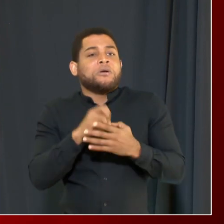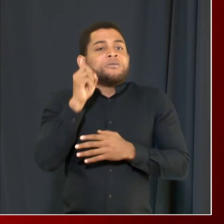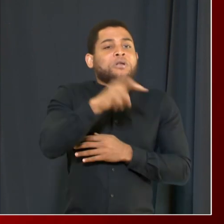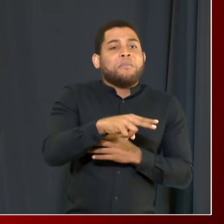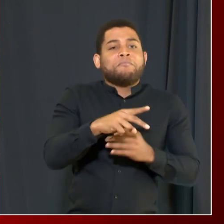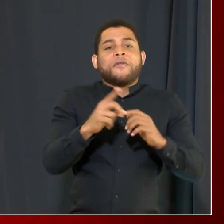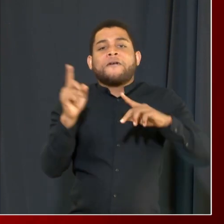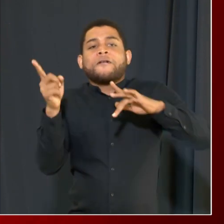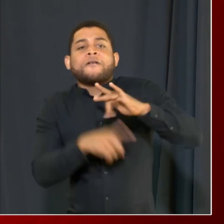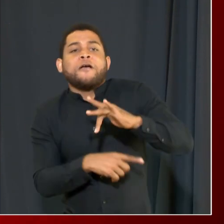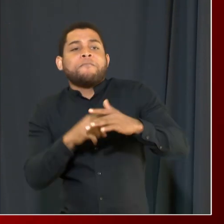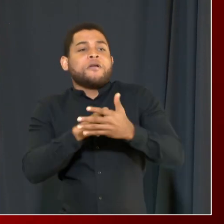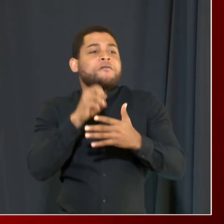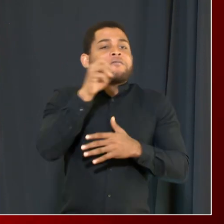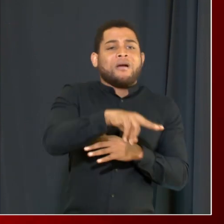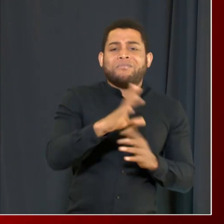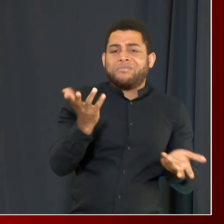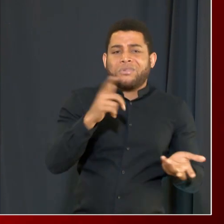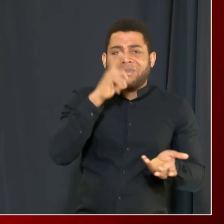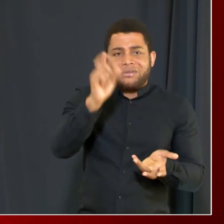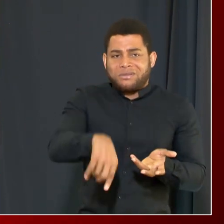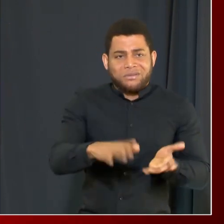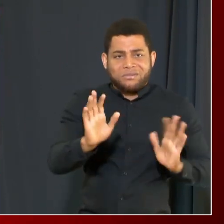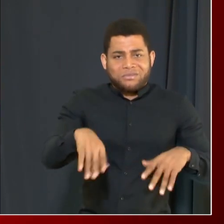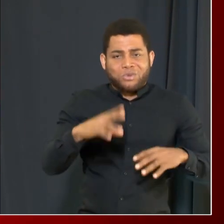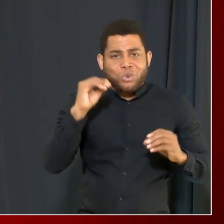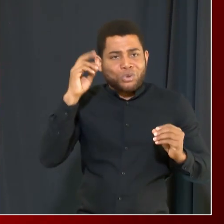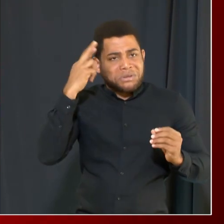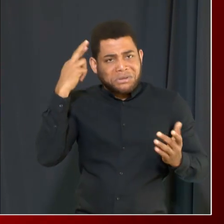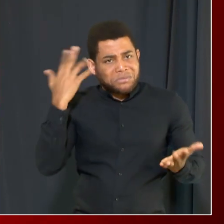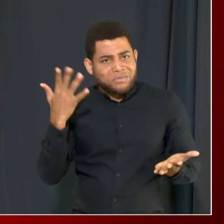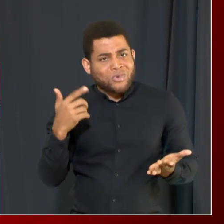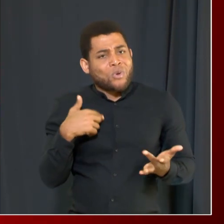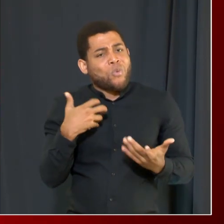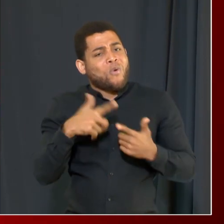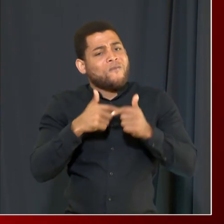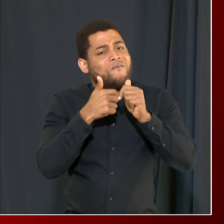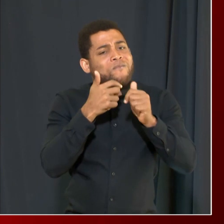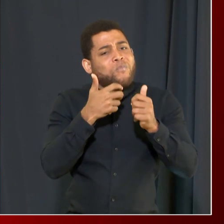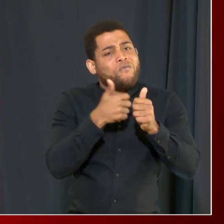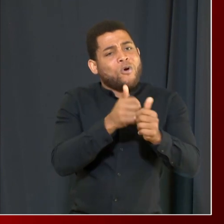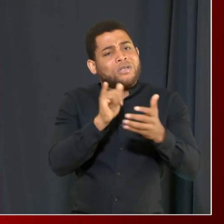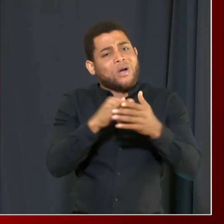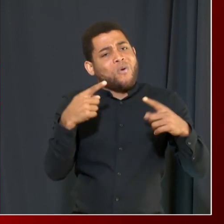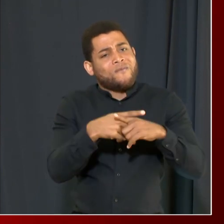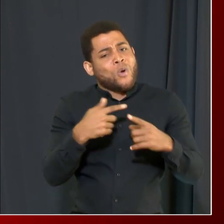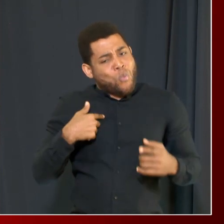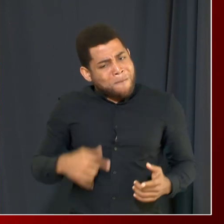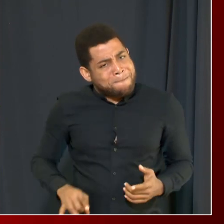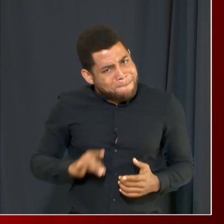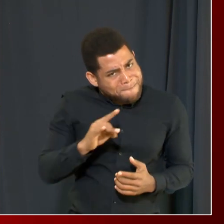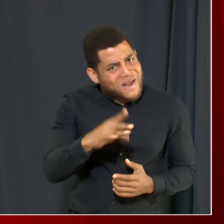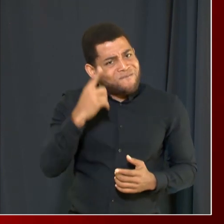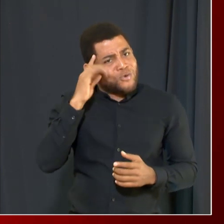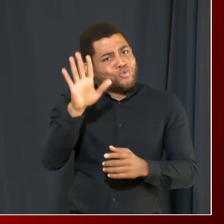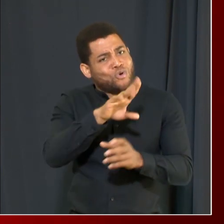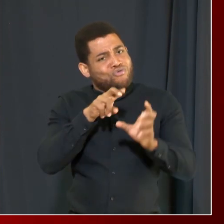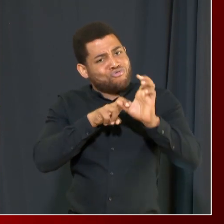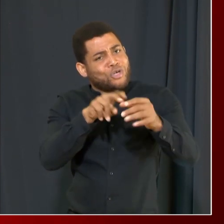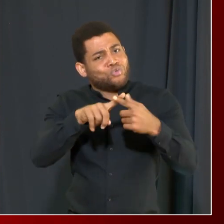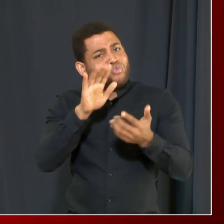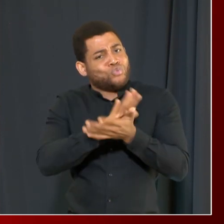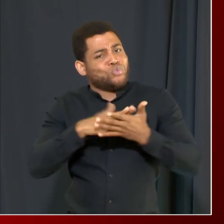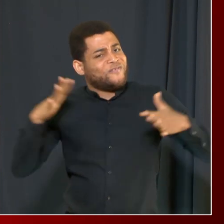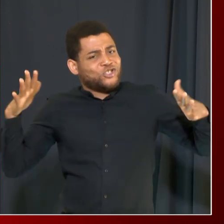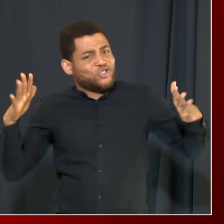that. And we want you to avoid that conflict because we have paid for your ride to school. So use your card,